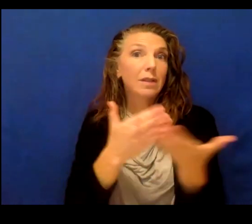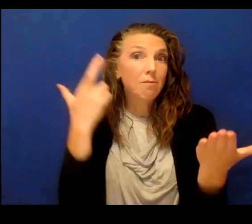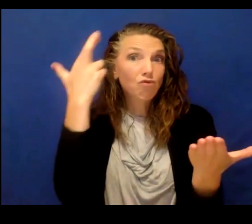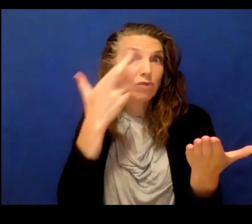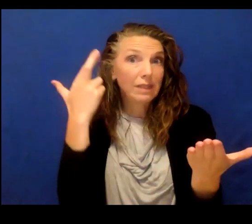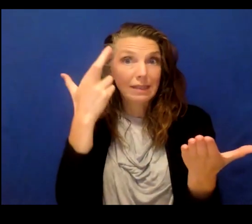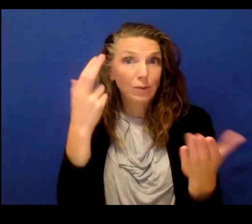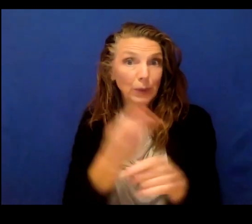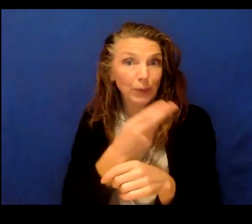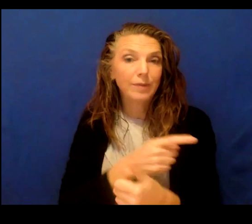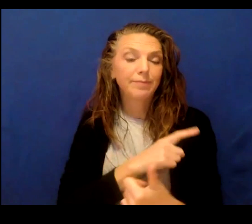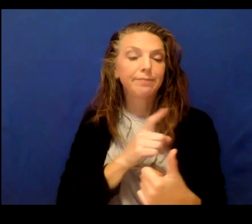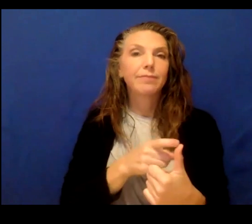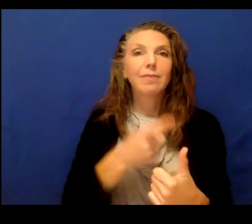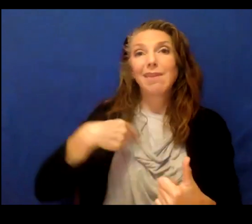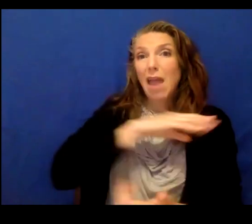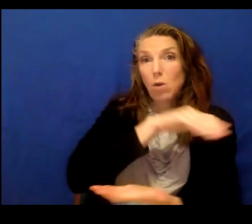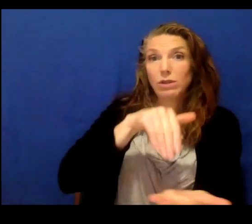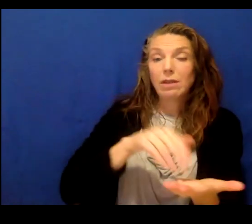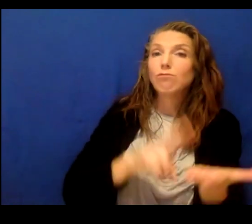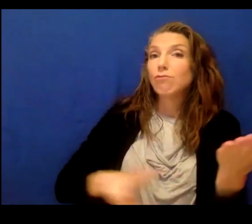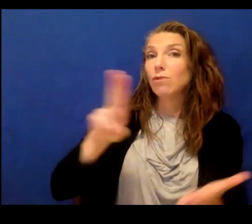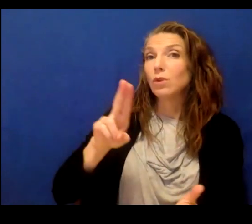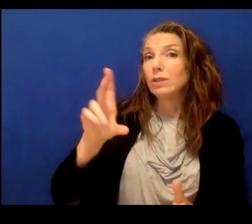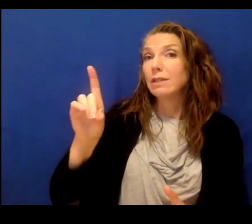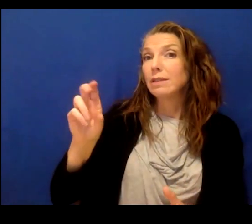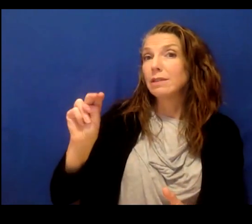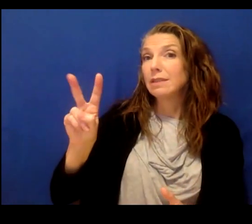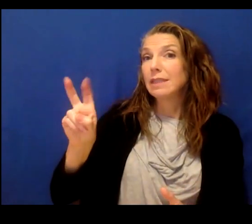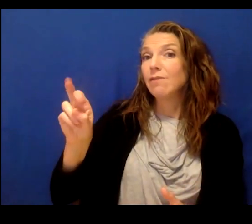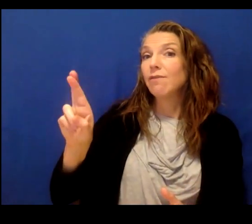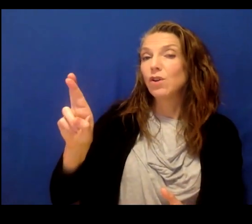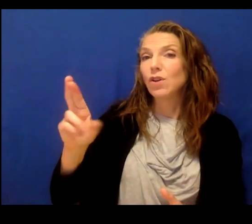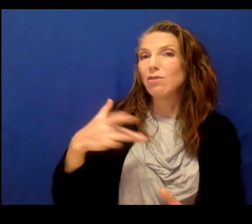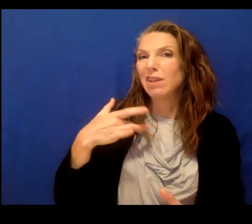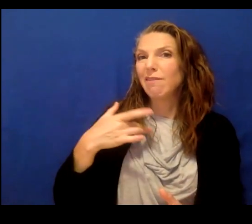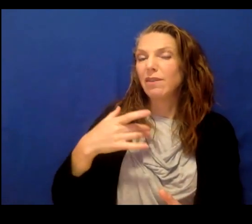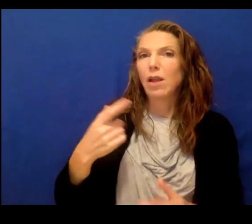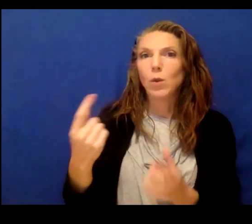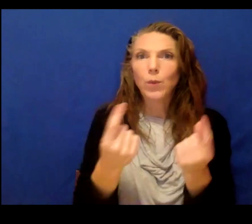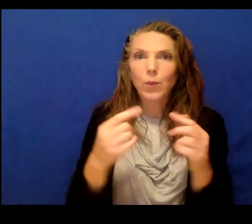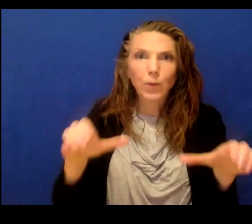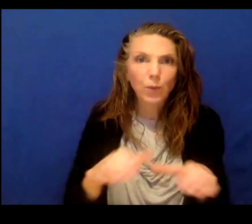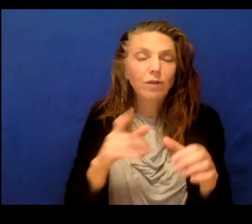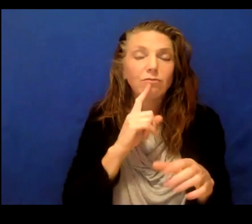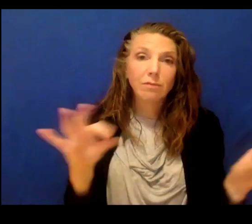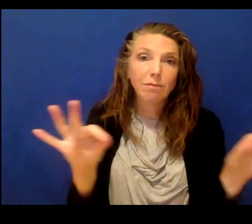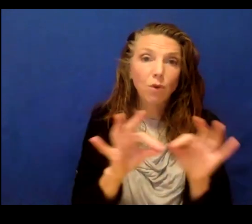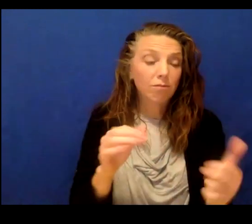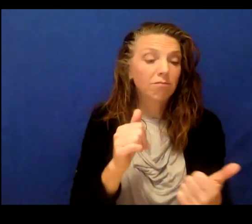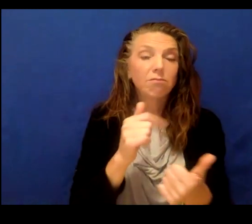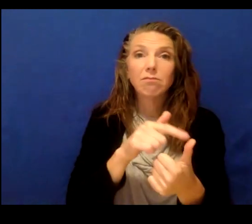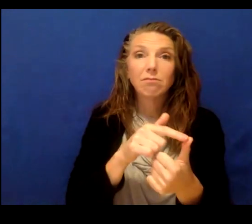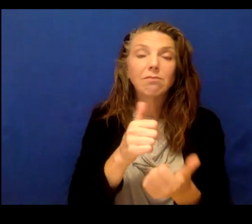are, we believe at our center at the University of Denver, really important. They help with planning, and